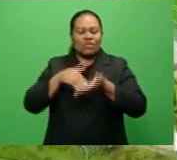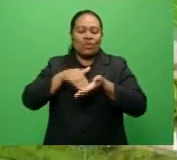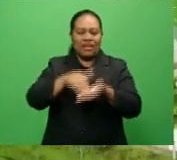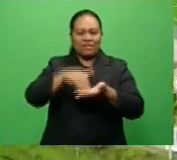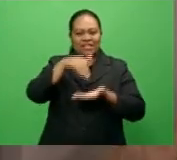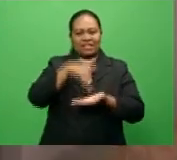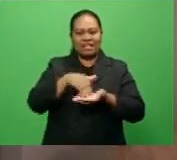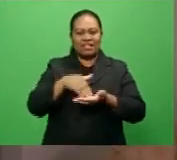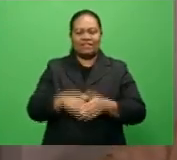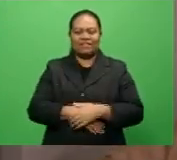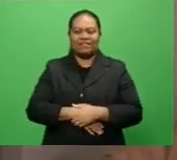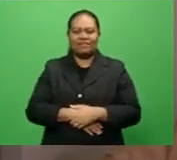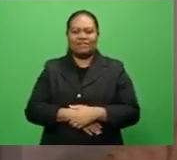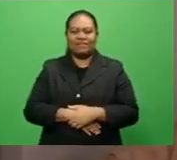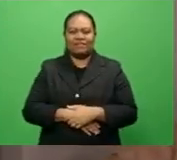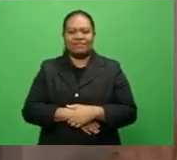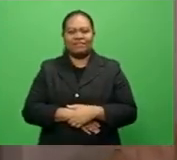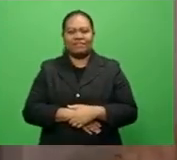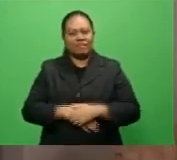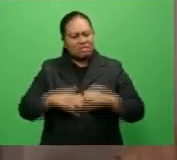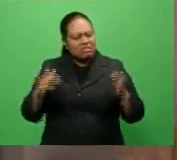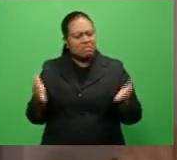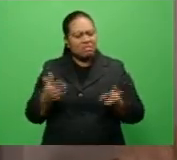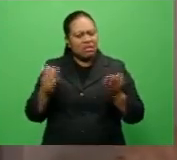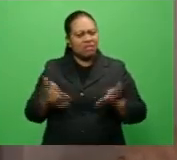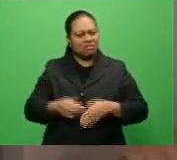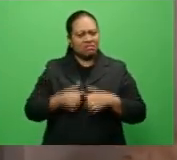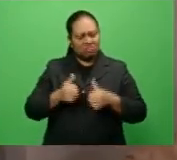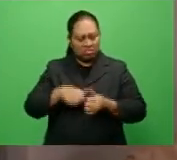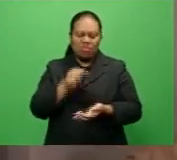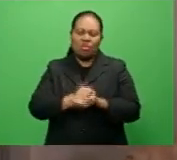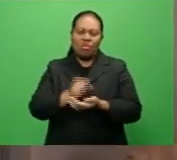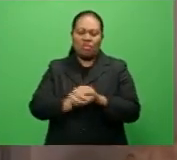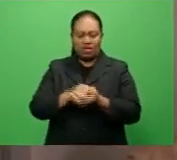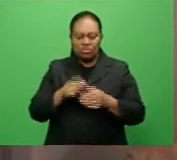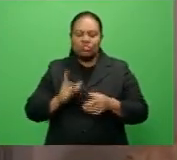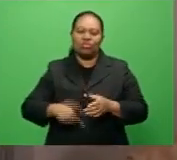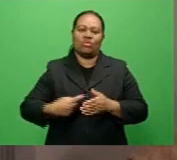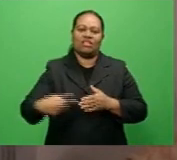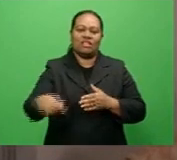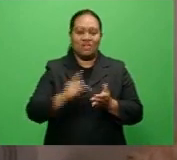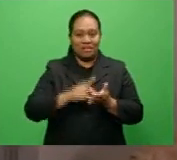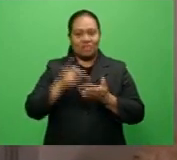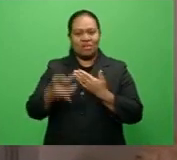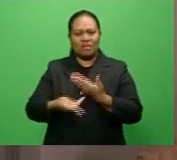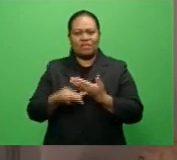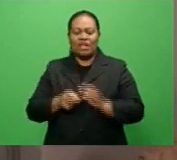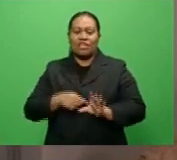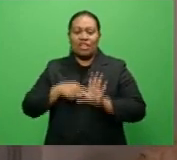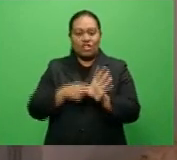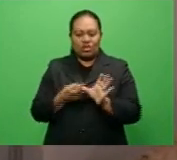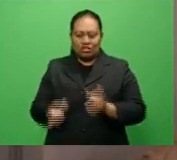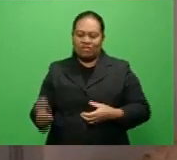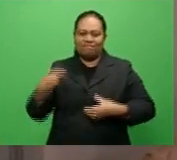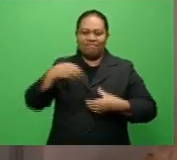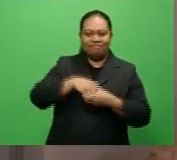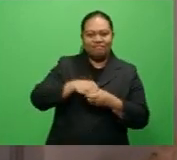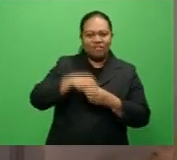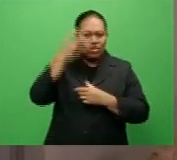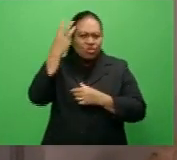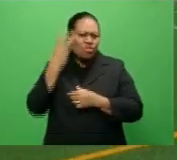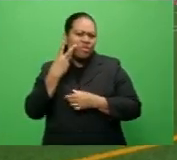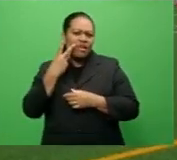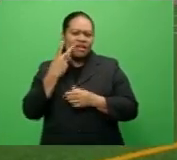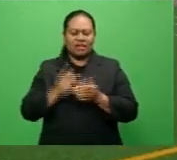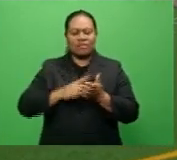track. Well, plain and simply, we're able to run programs. We're able to keep the youth engaged. We're able to keep our women's rugby